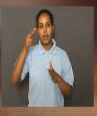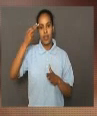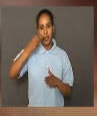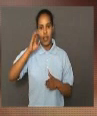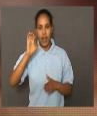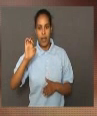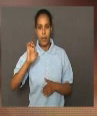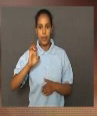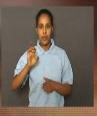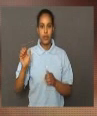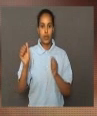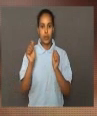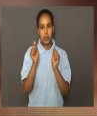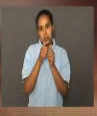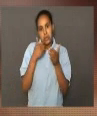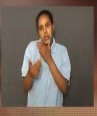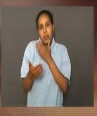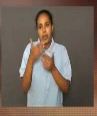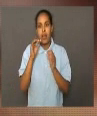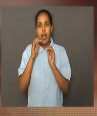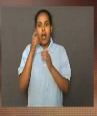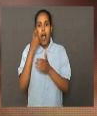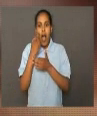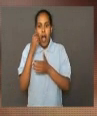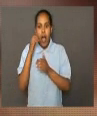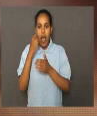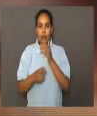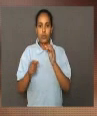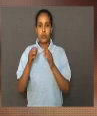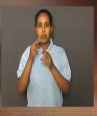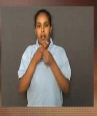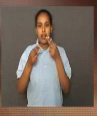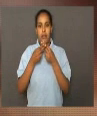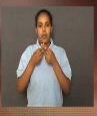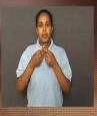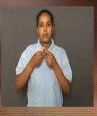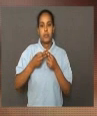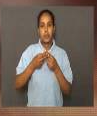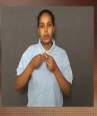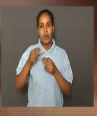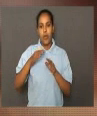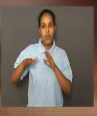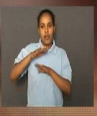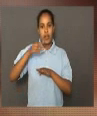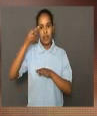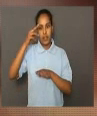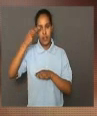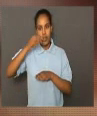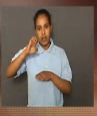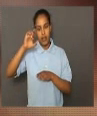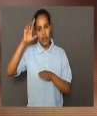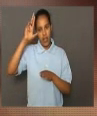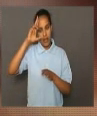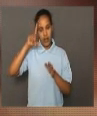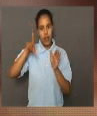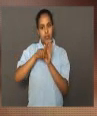helium, we simply have to multiply the pressure over helium by Henry's